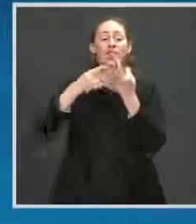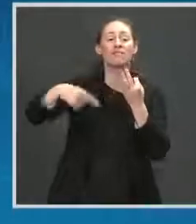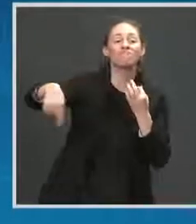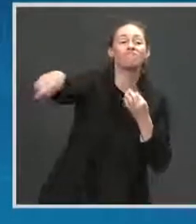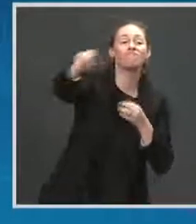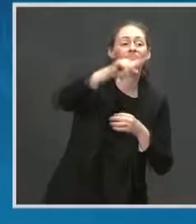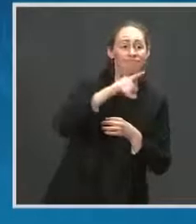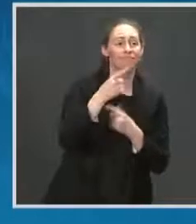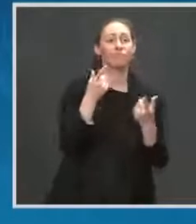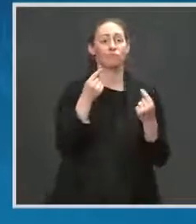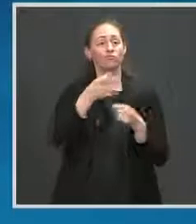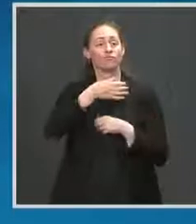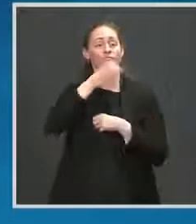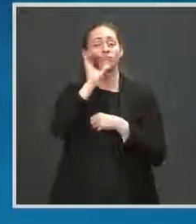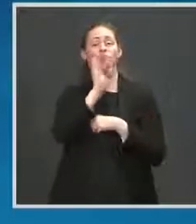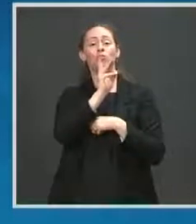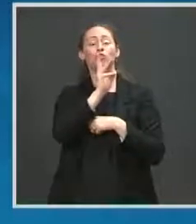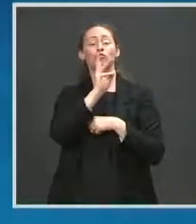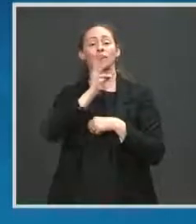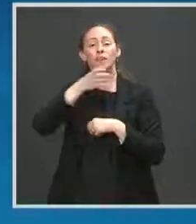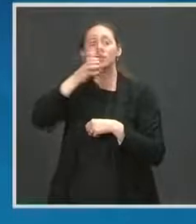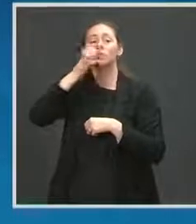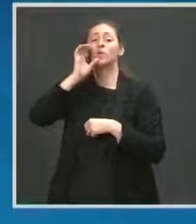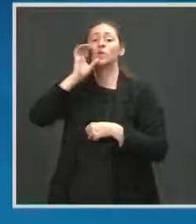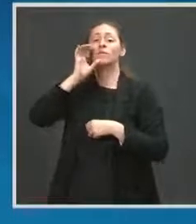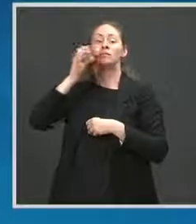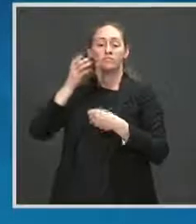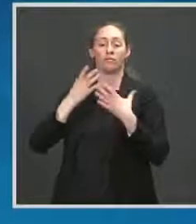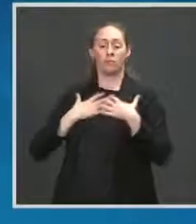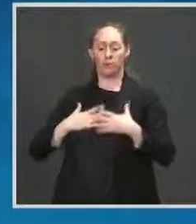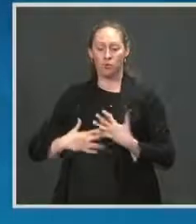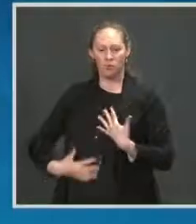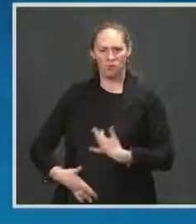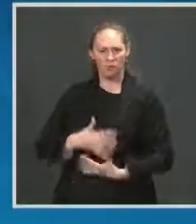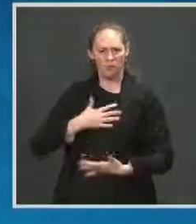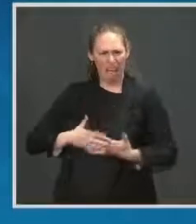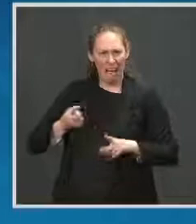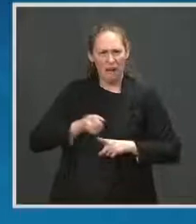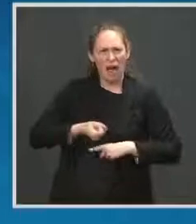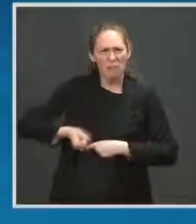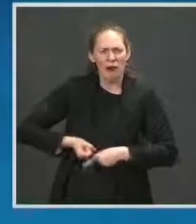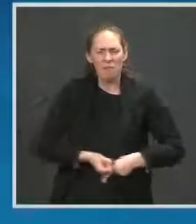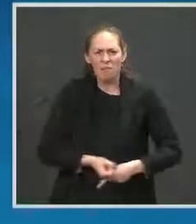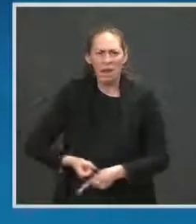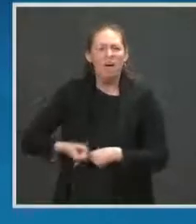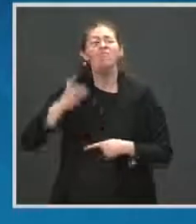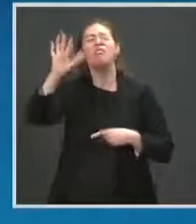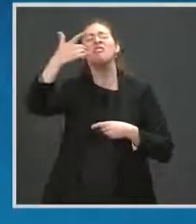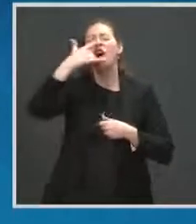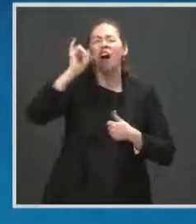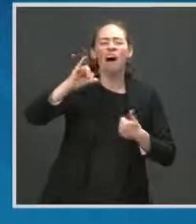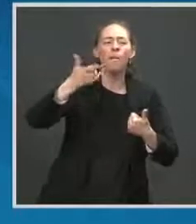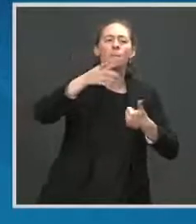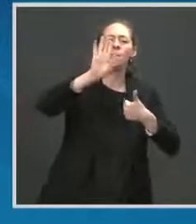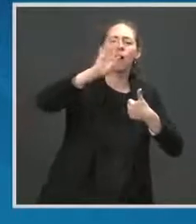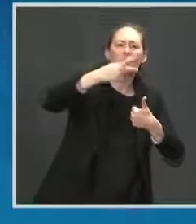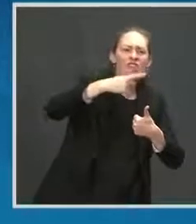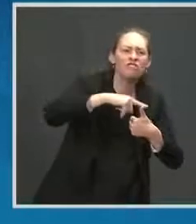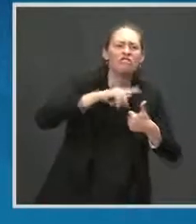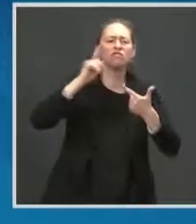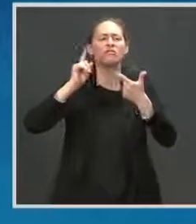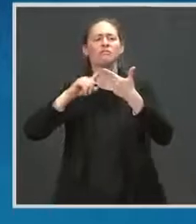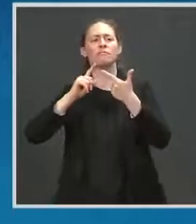body. For adults, it can increase your blood pressure and decrease kidney